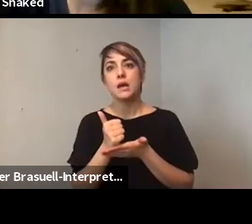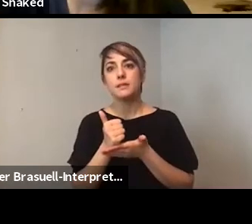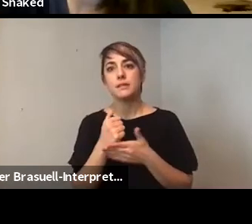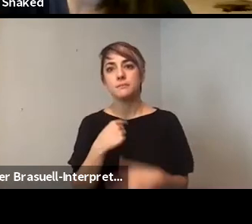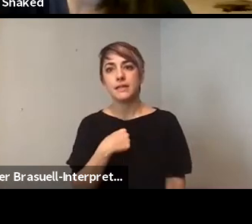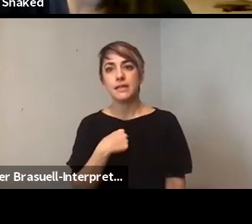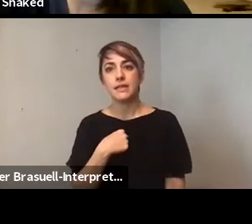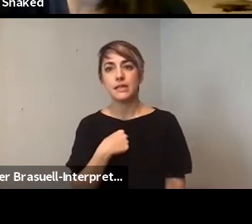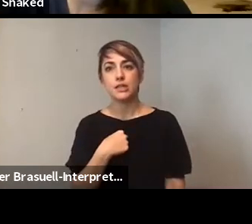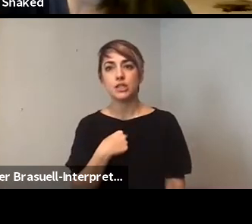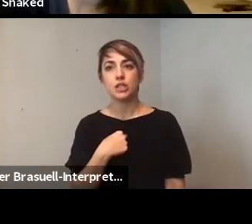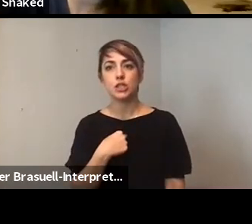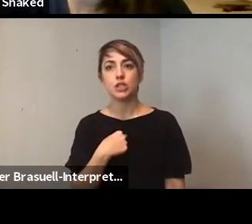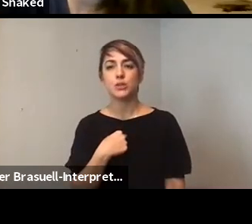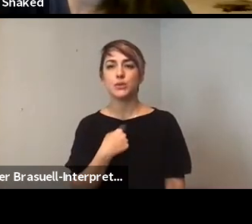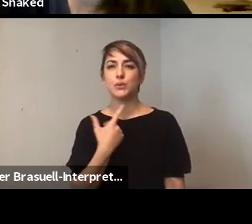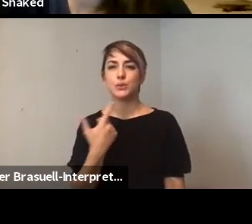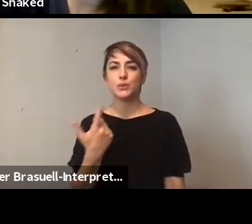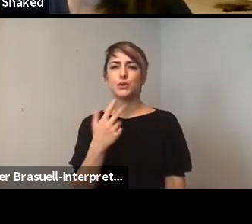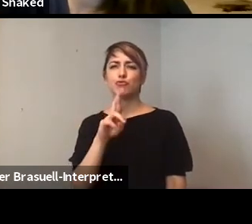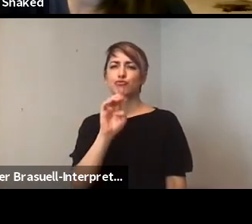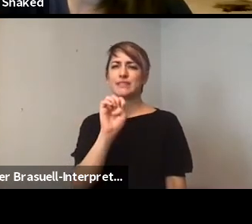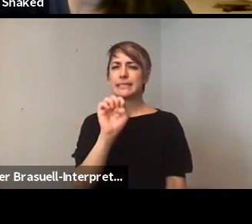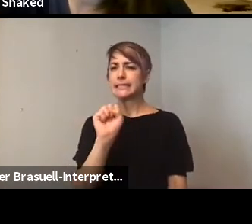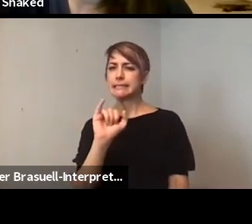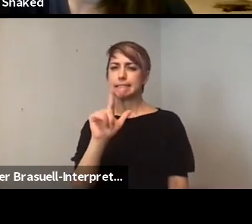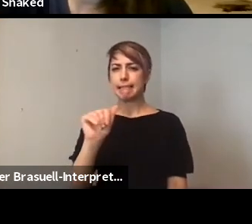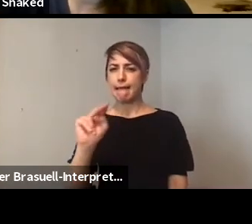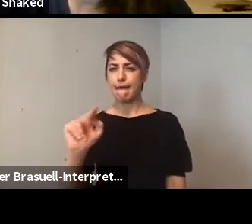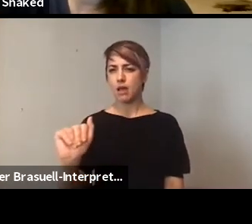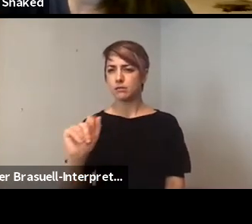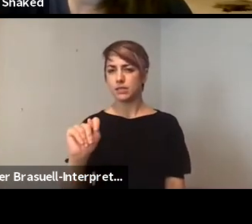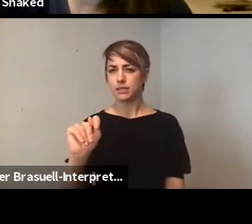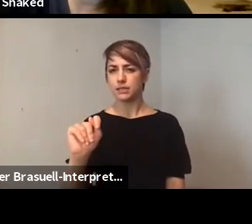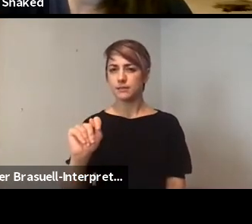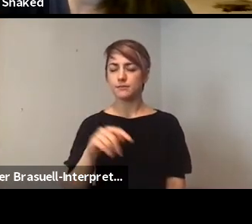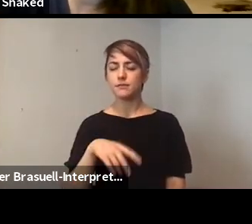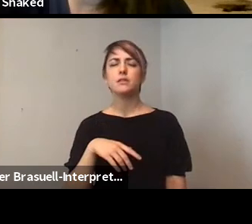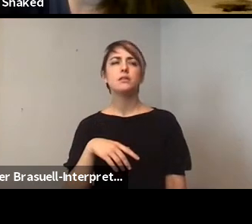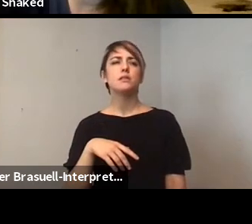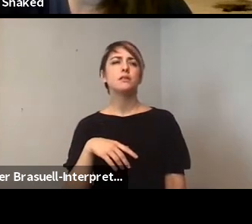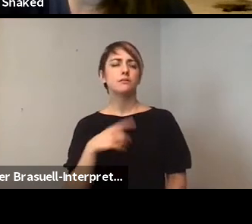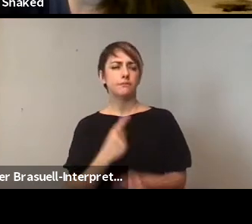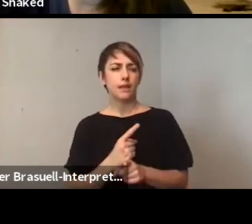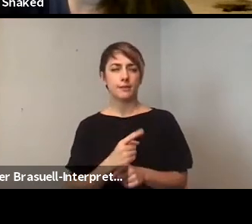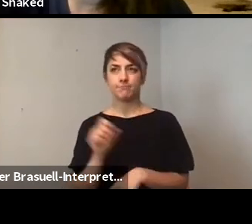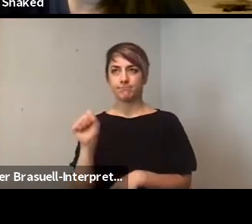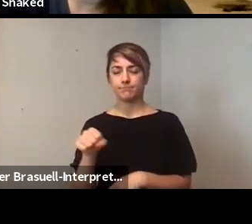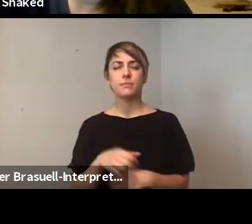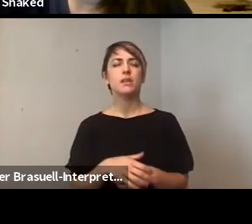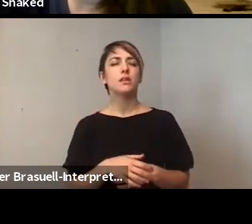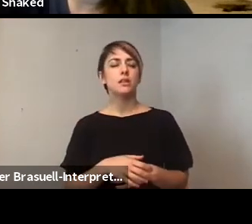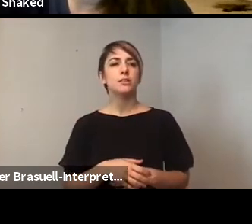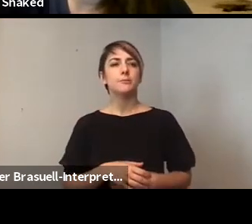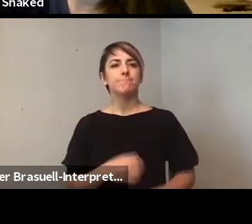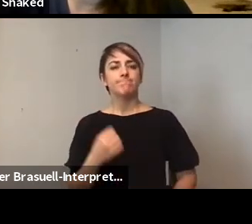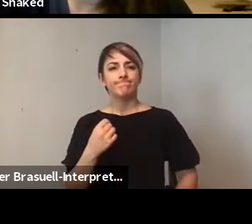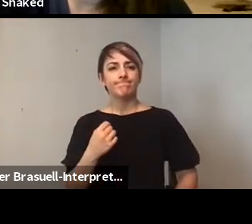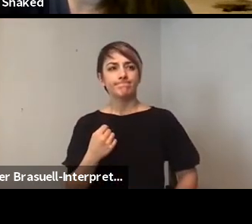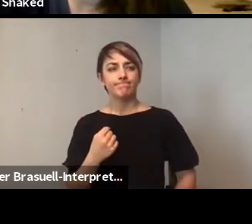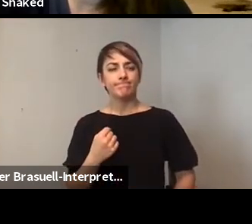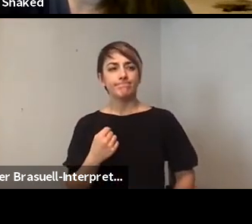resilient. Do you say this? Yeah. Mm-hmm. And I think this is also like what theater and